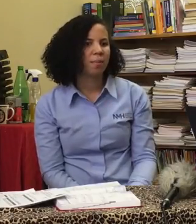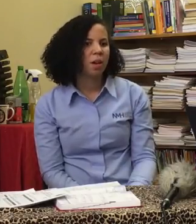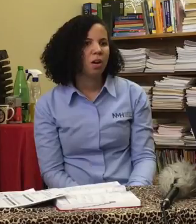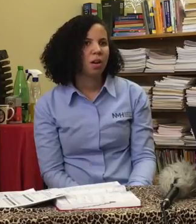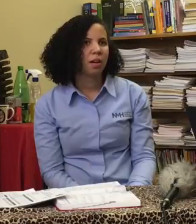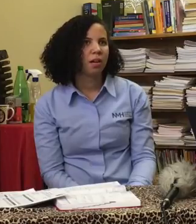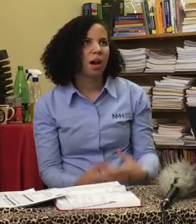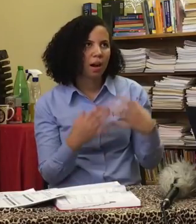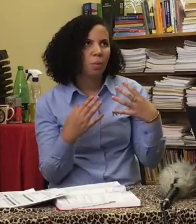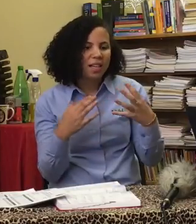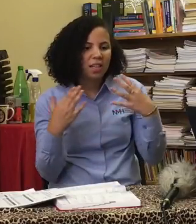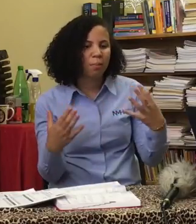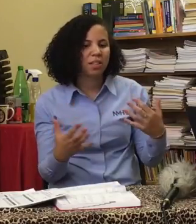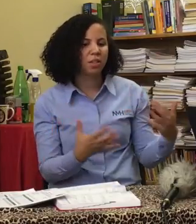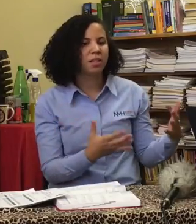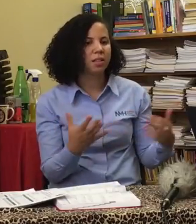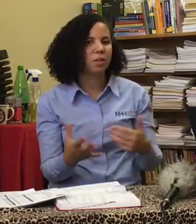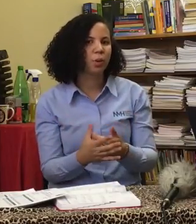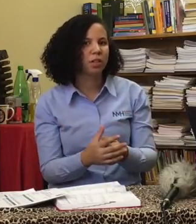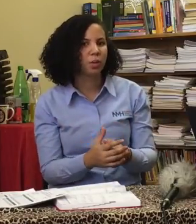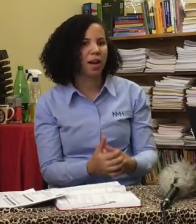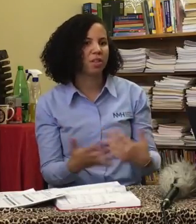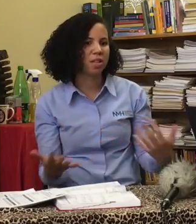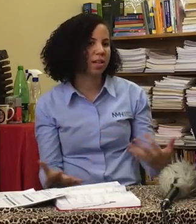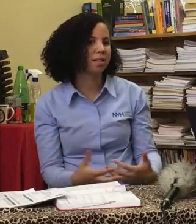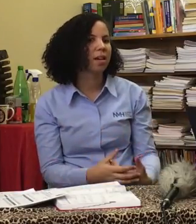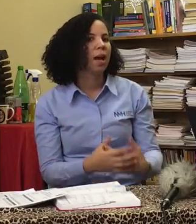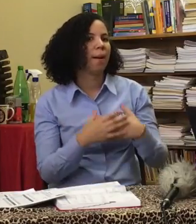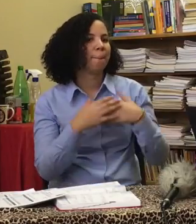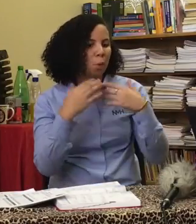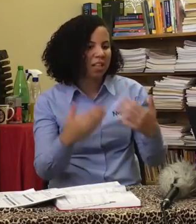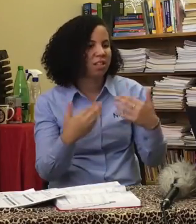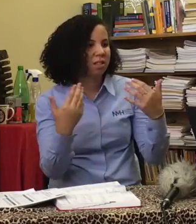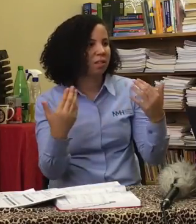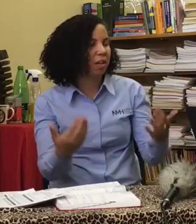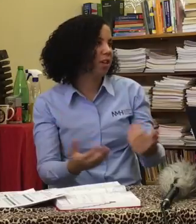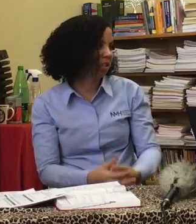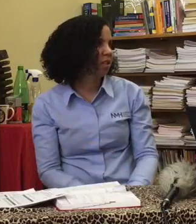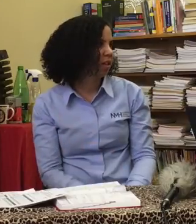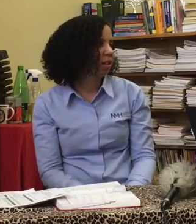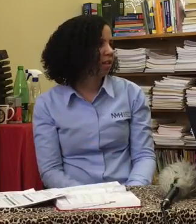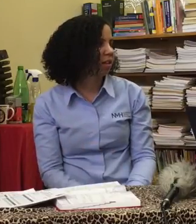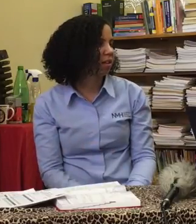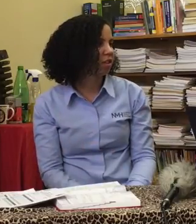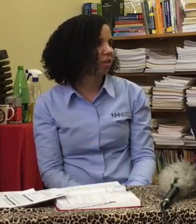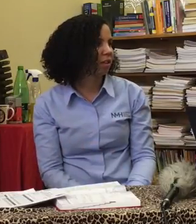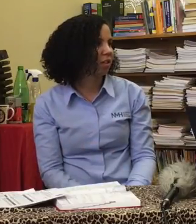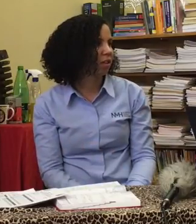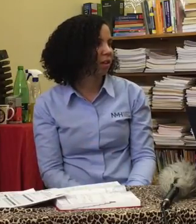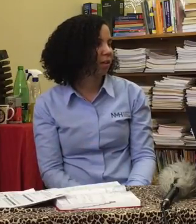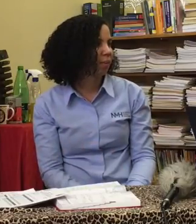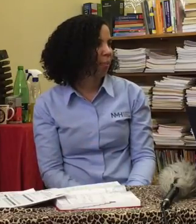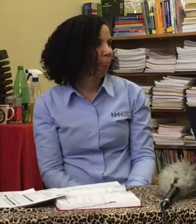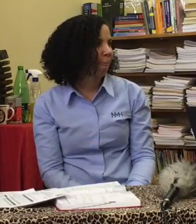um on what impact do you think that these booklets will have on the kids um once they reach the children